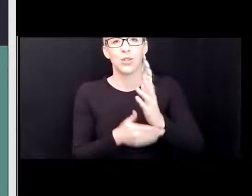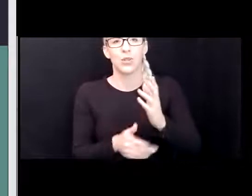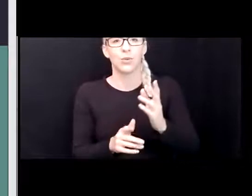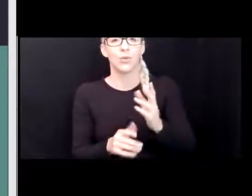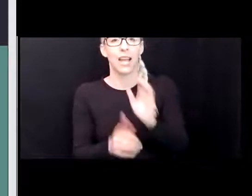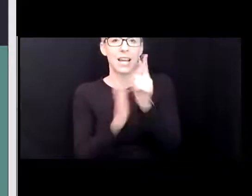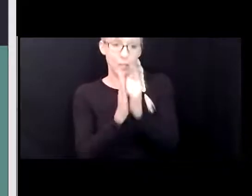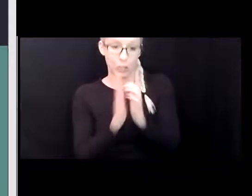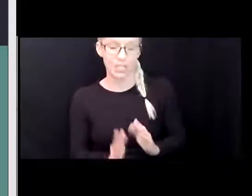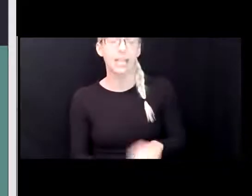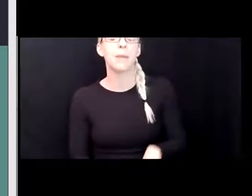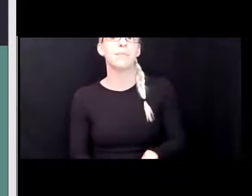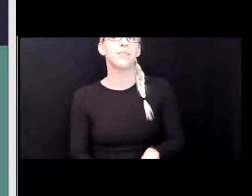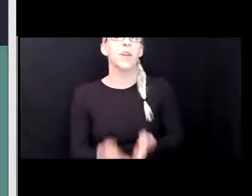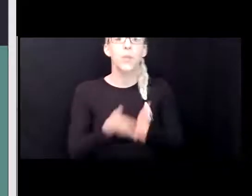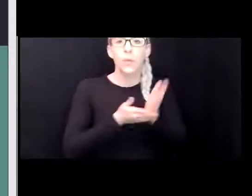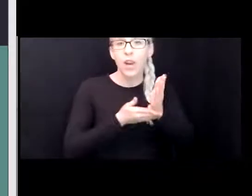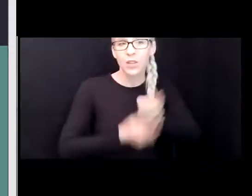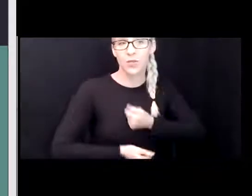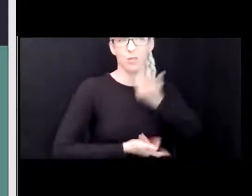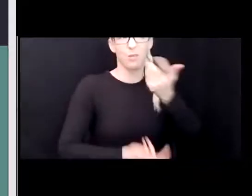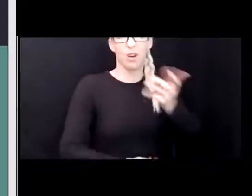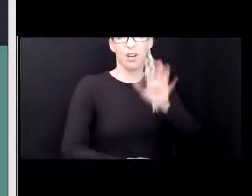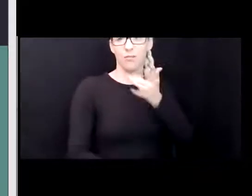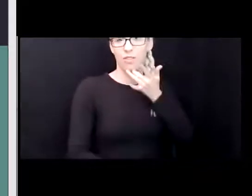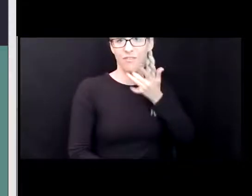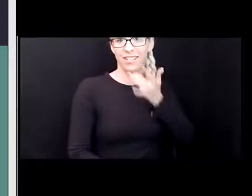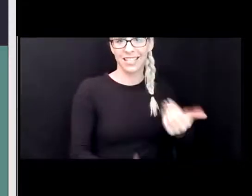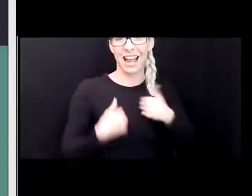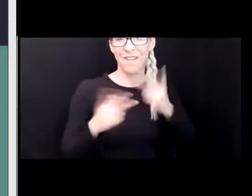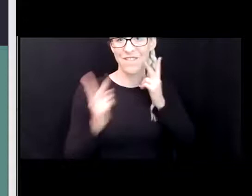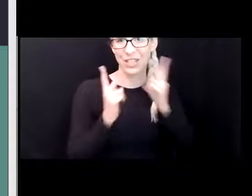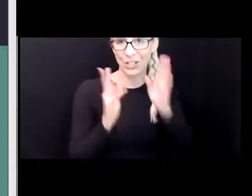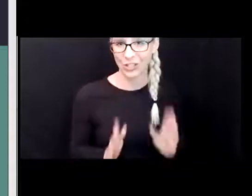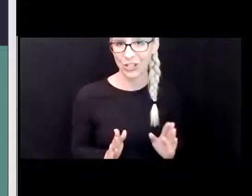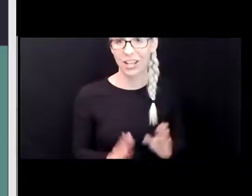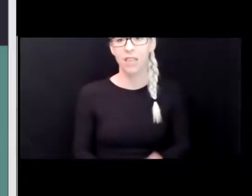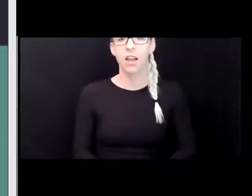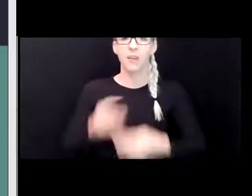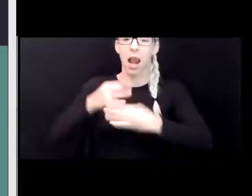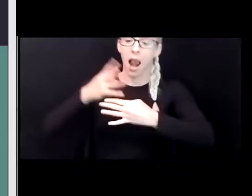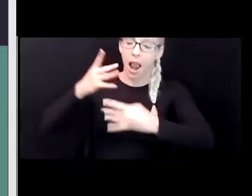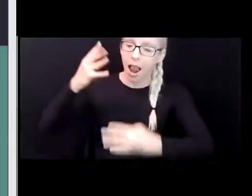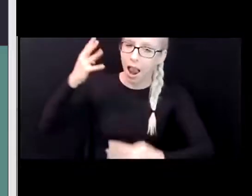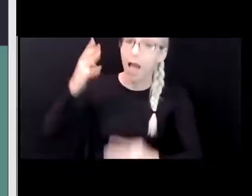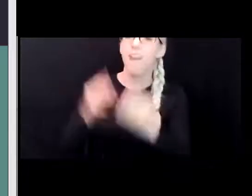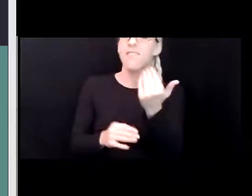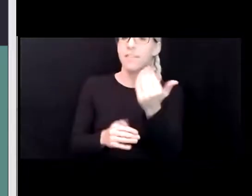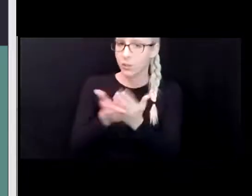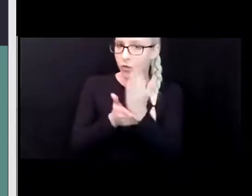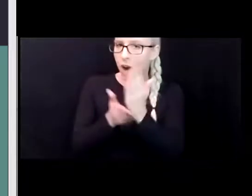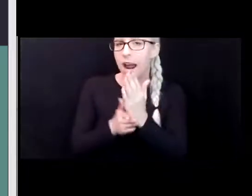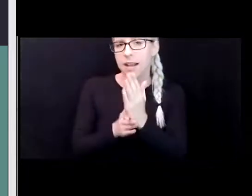the right to express your preferences and have visitors. There's a laundry list in the statute of about 15 rights that everyone's going